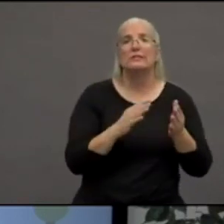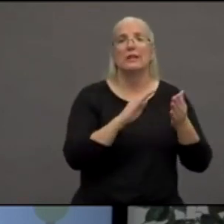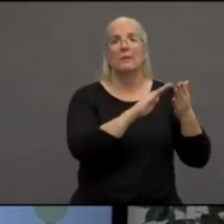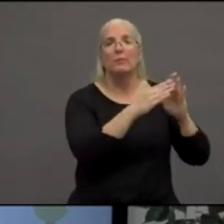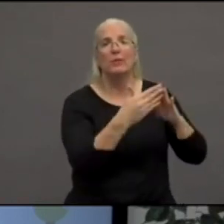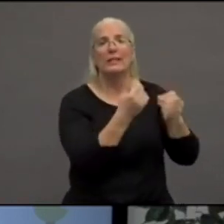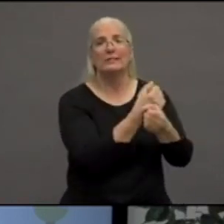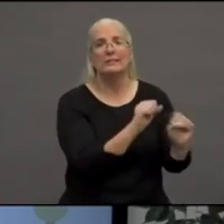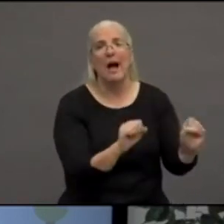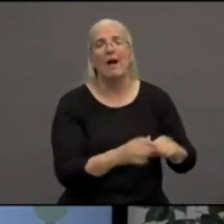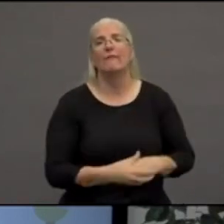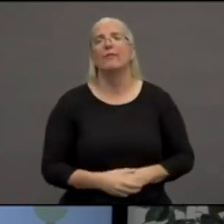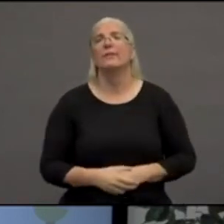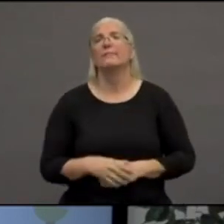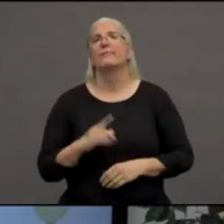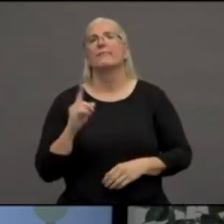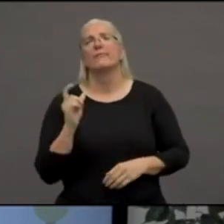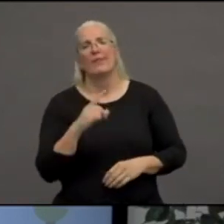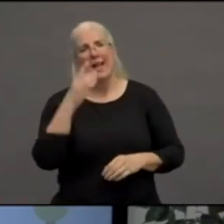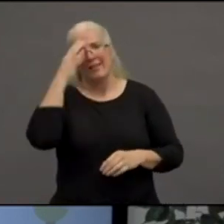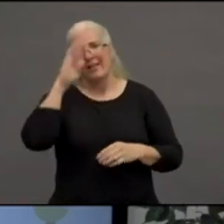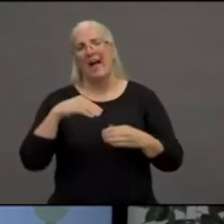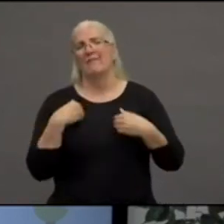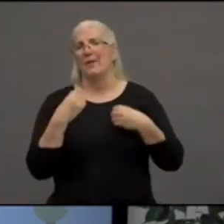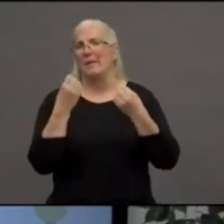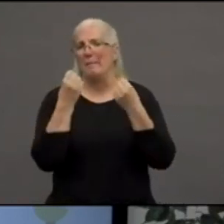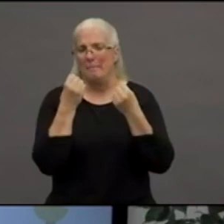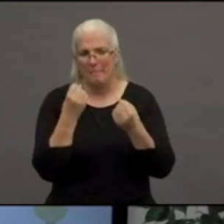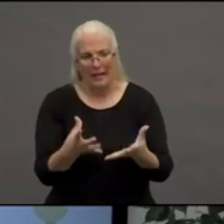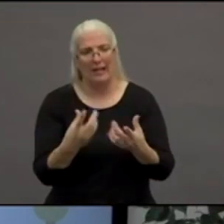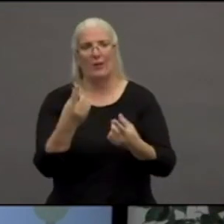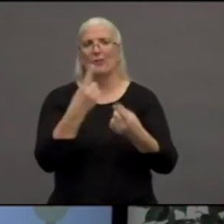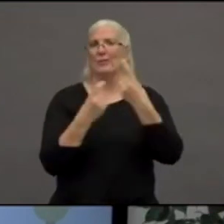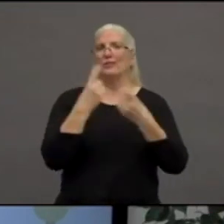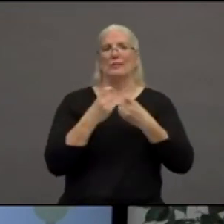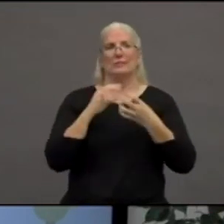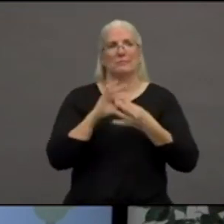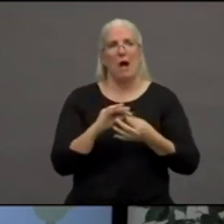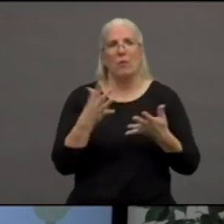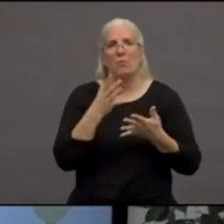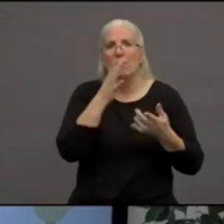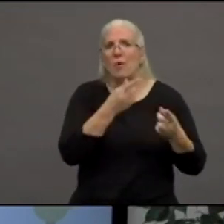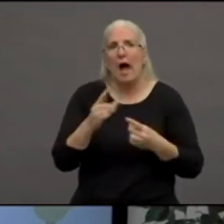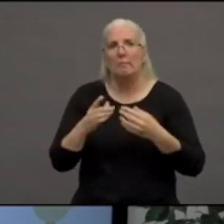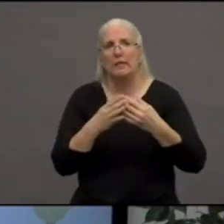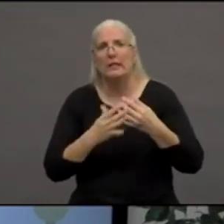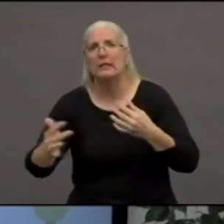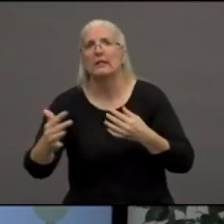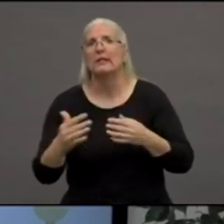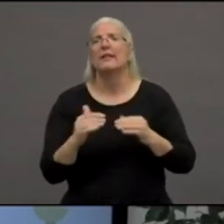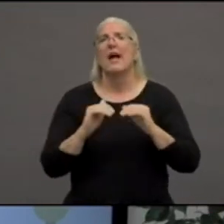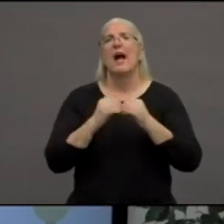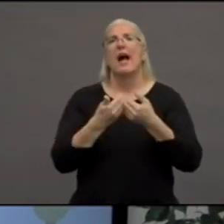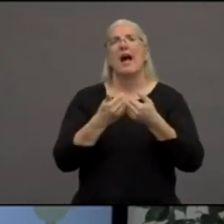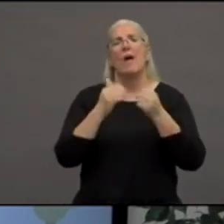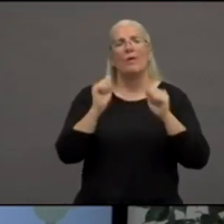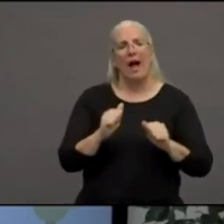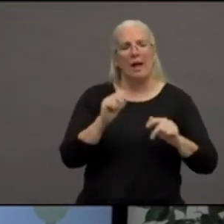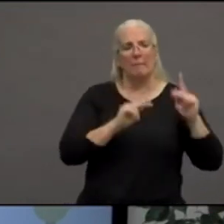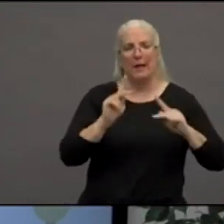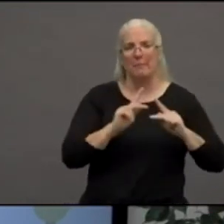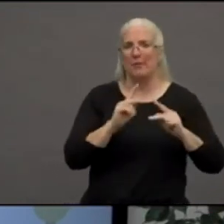a lot of questions, today, tomorrow, and going forward. How can people best get their questions